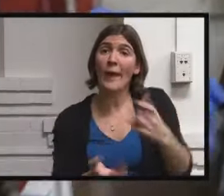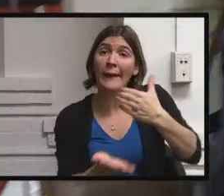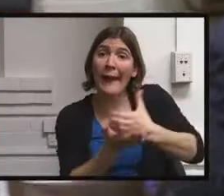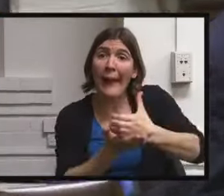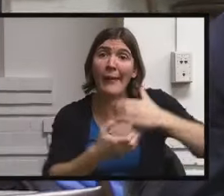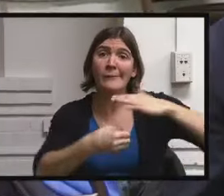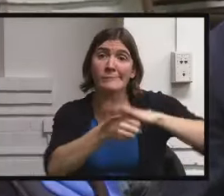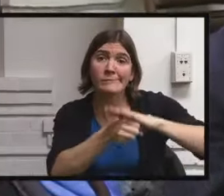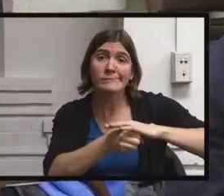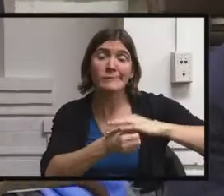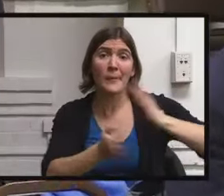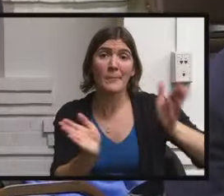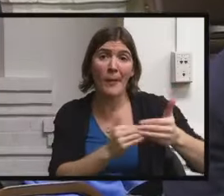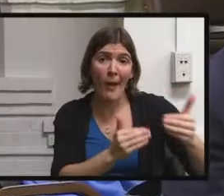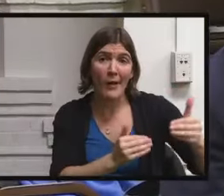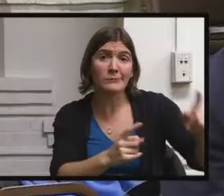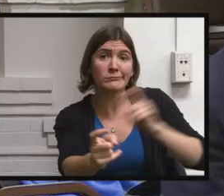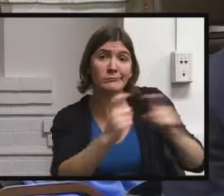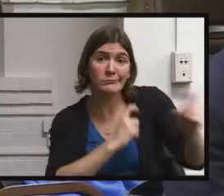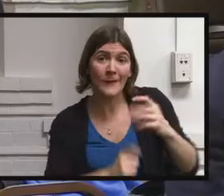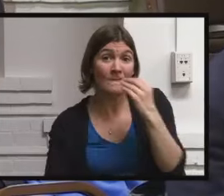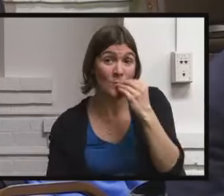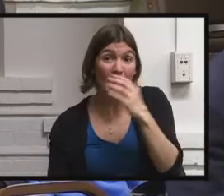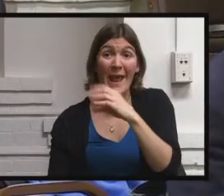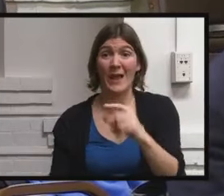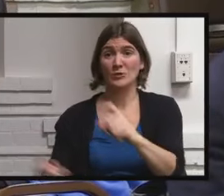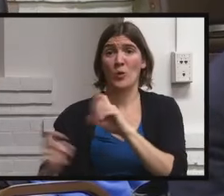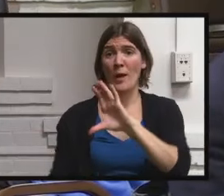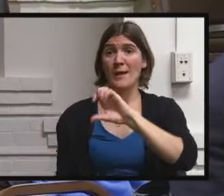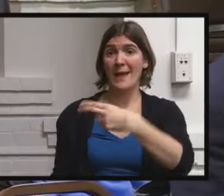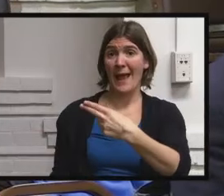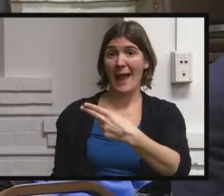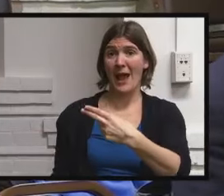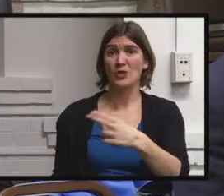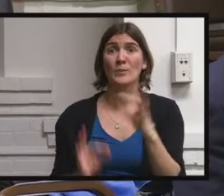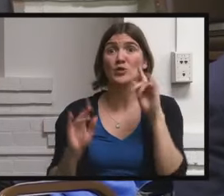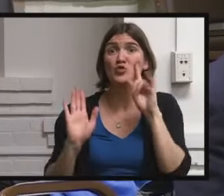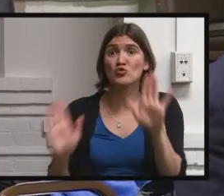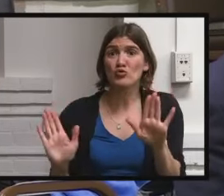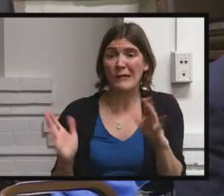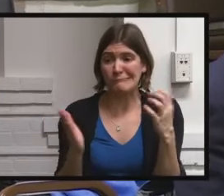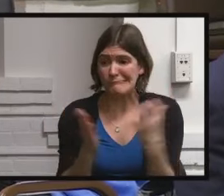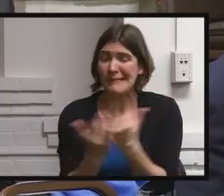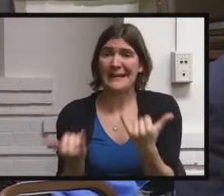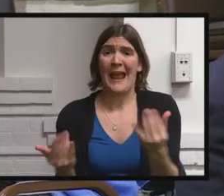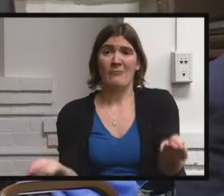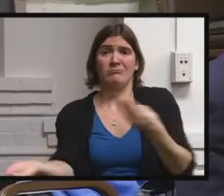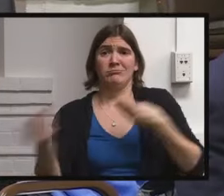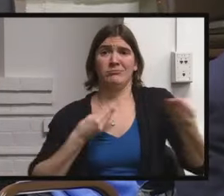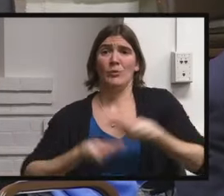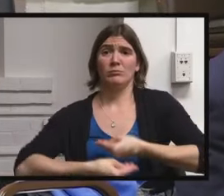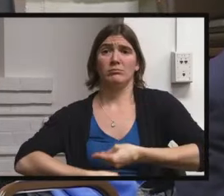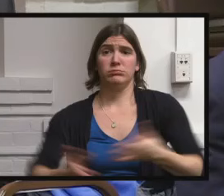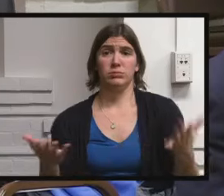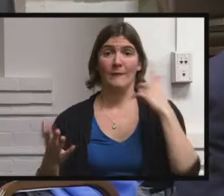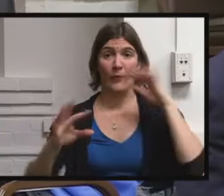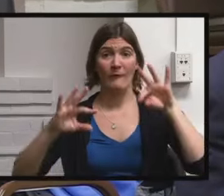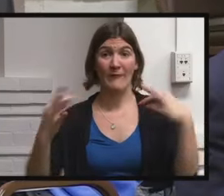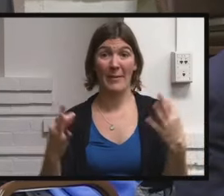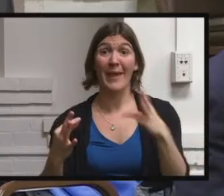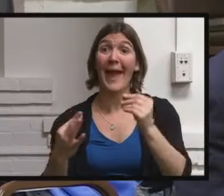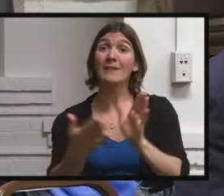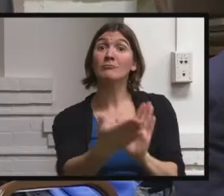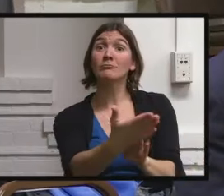personal care items, and cash donations are greatly appreciated, not only at this time of year, but year-round. And in fact,